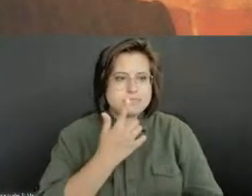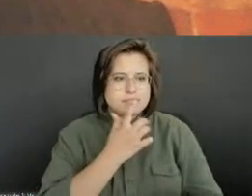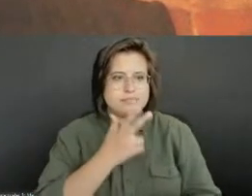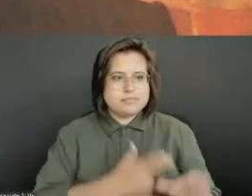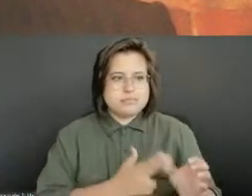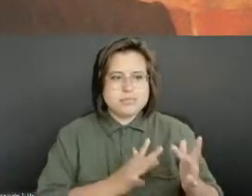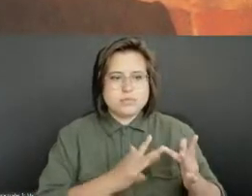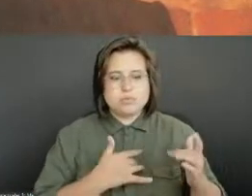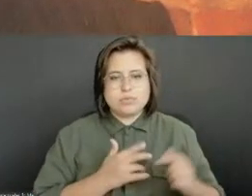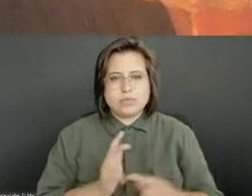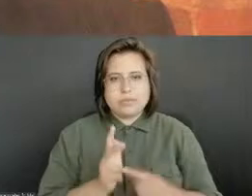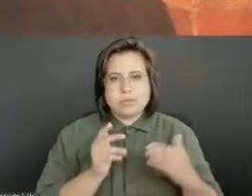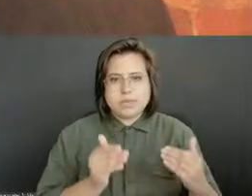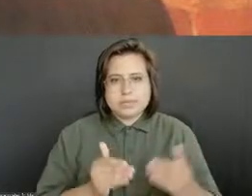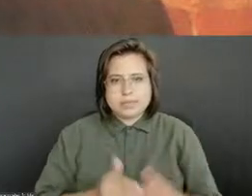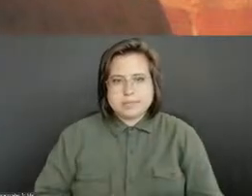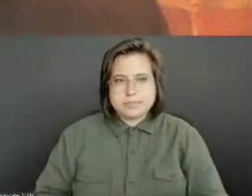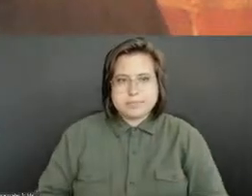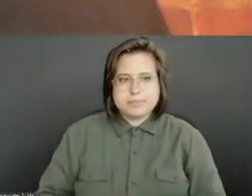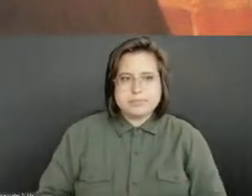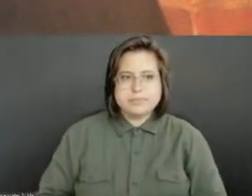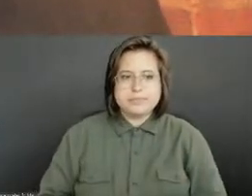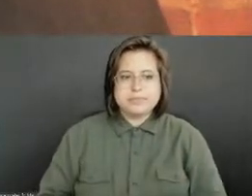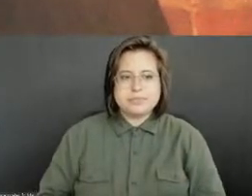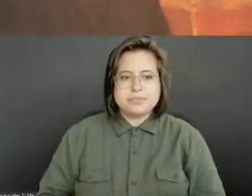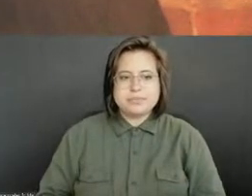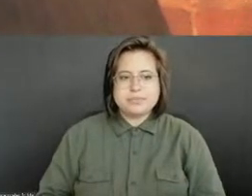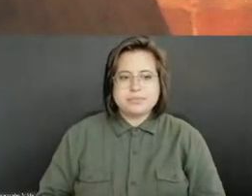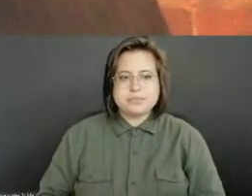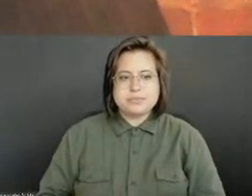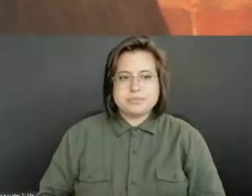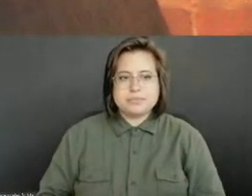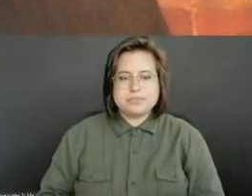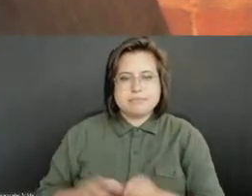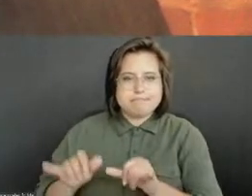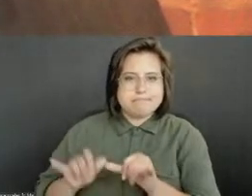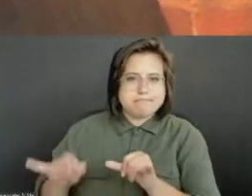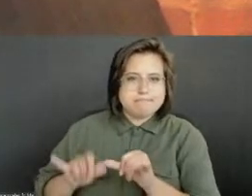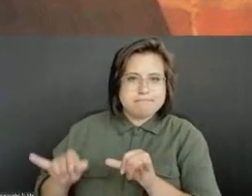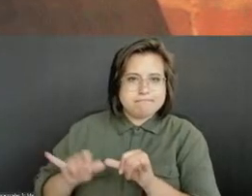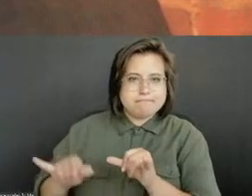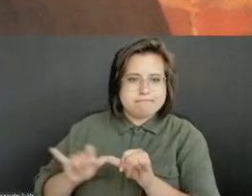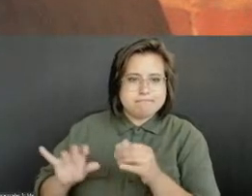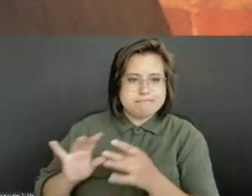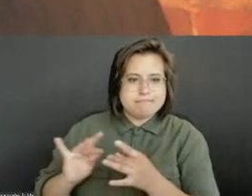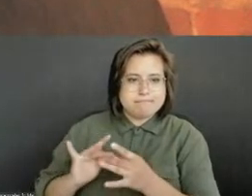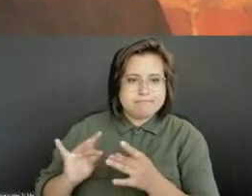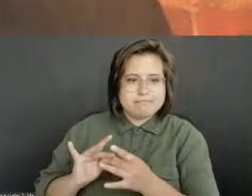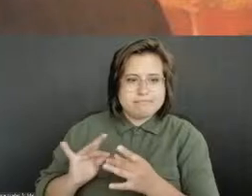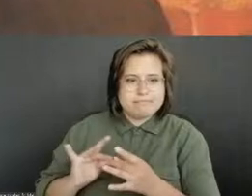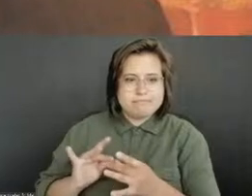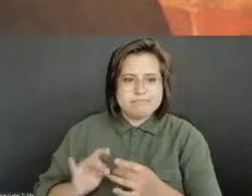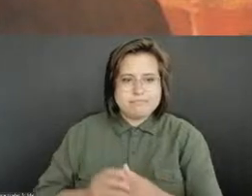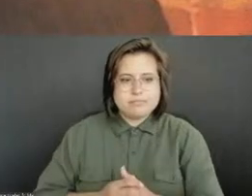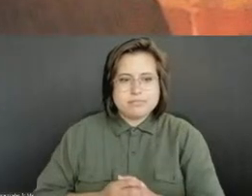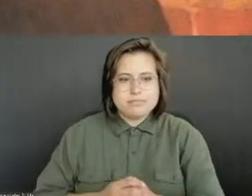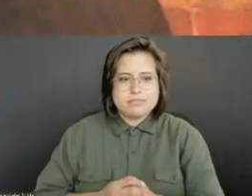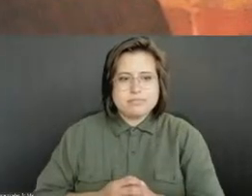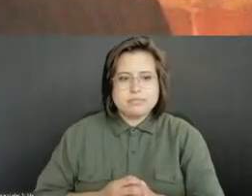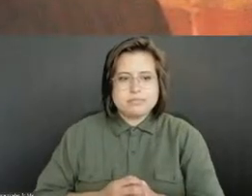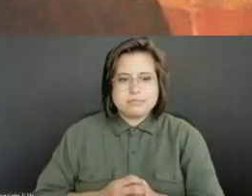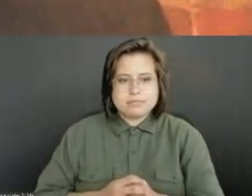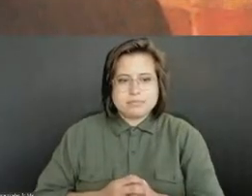minutes, and please proceed. We have to get really serious about this. We have to. I hope you share my